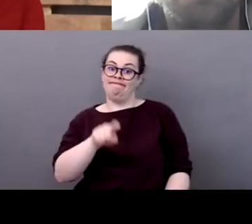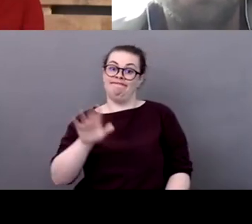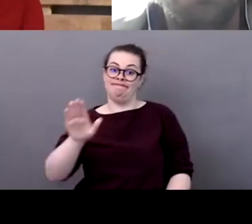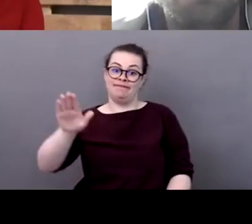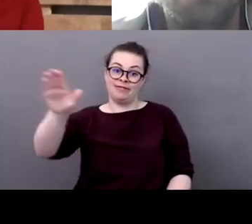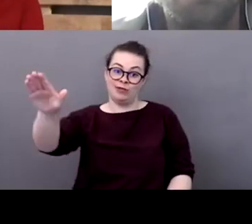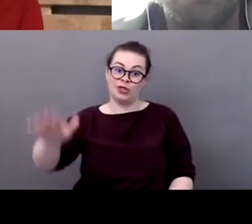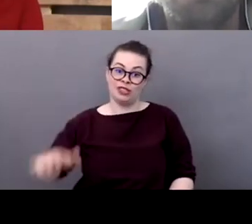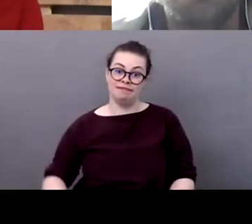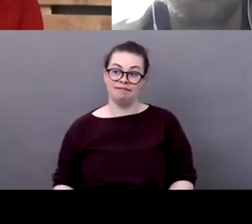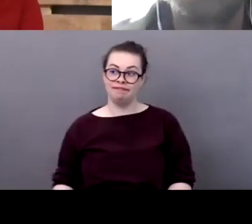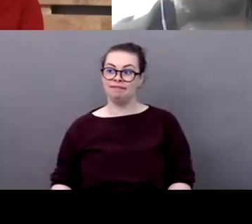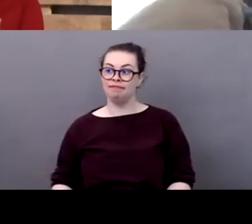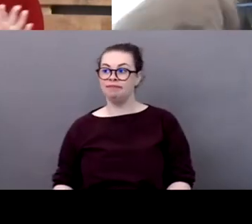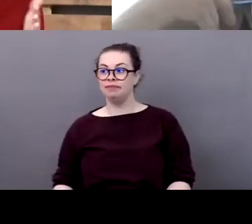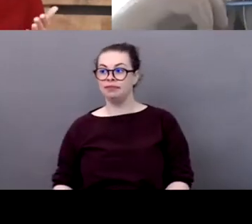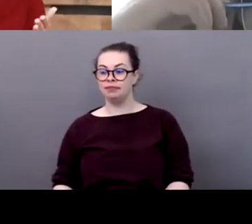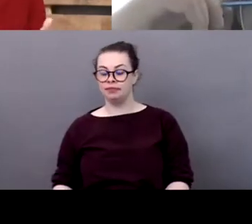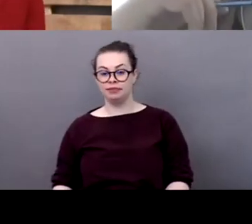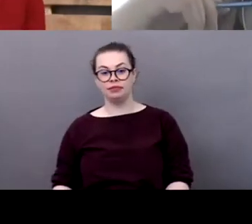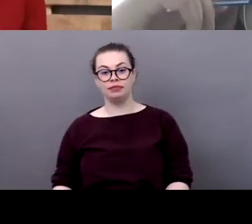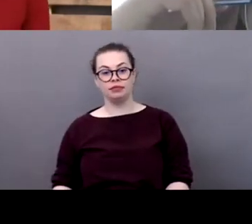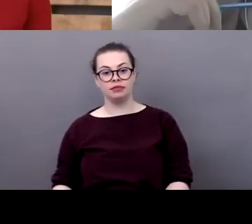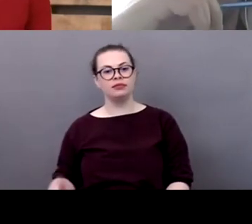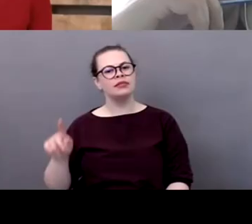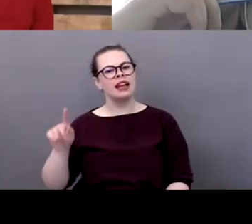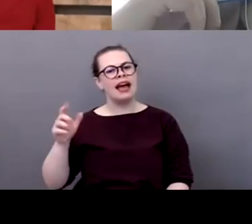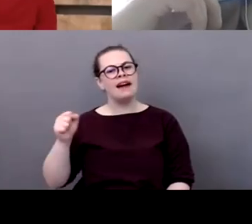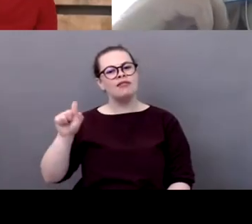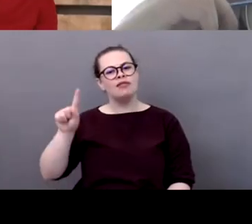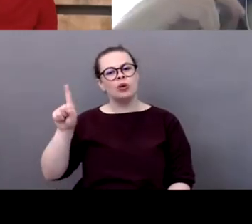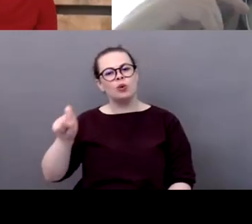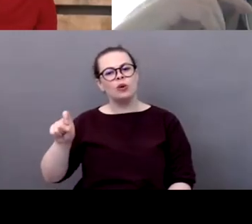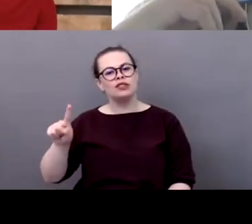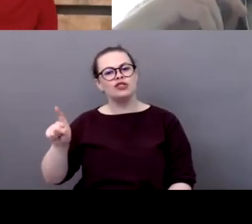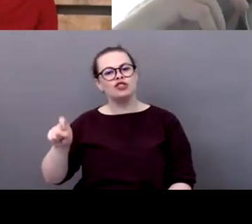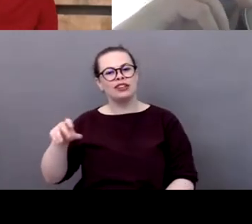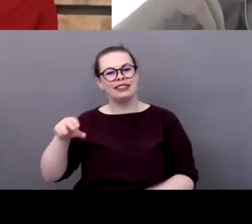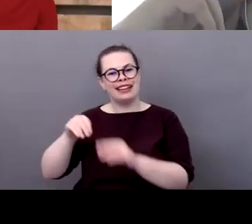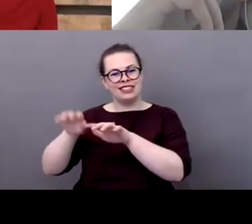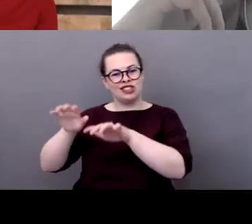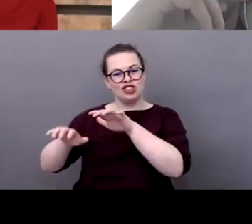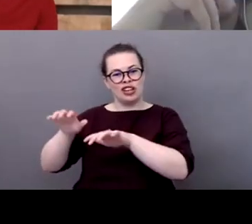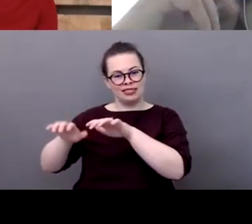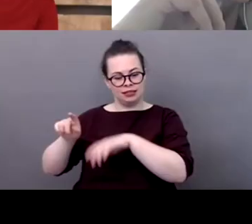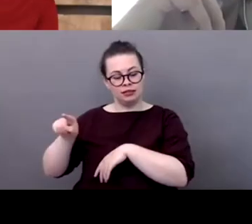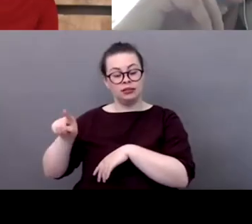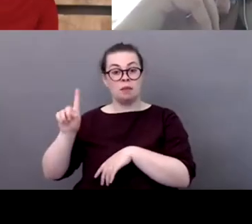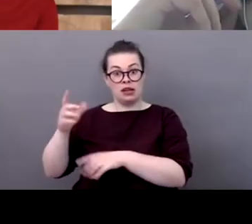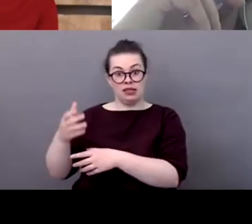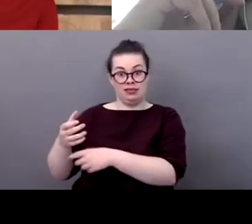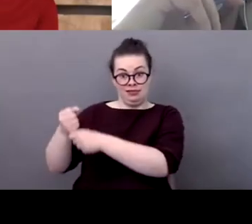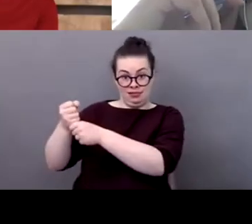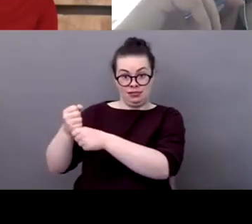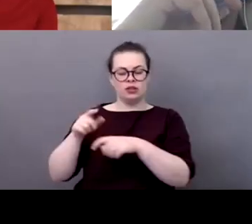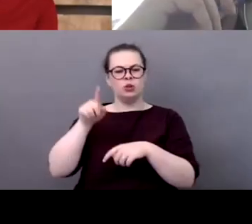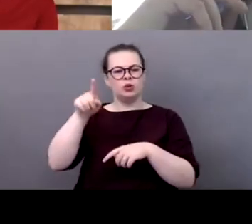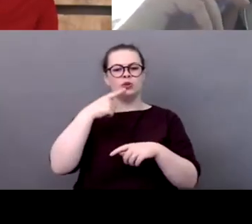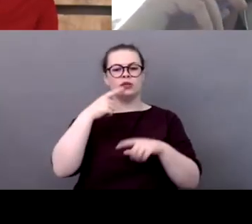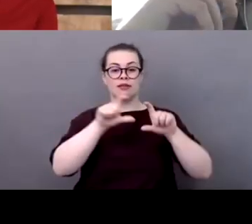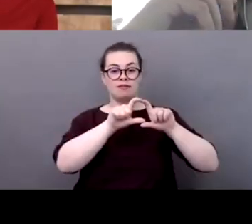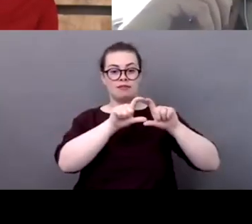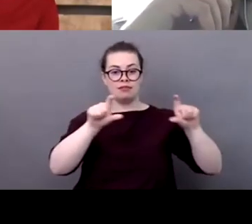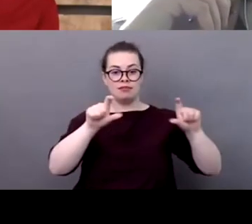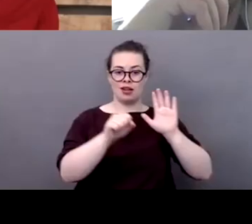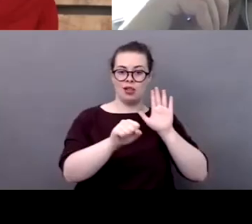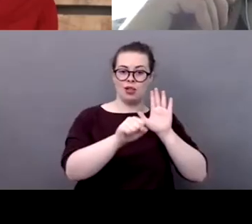move to the question from the public, just one thing on the brands saying they are working for the